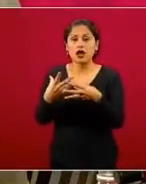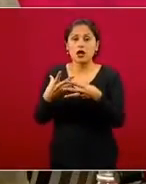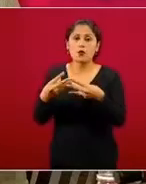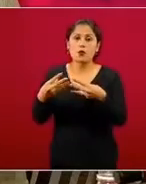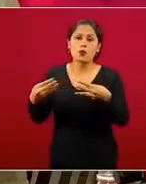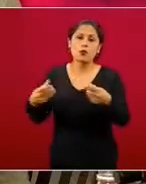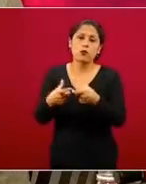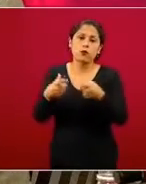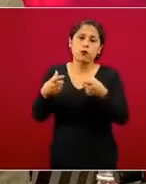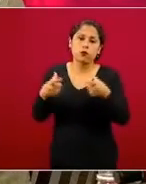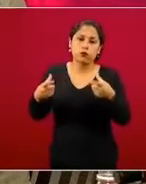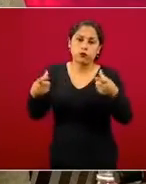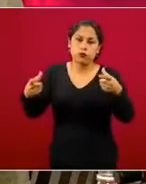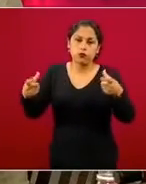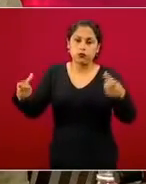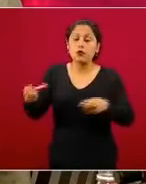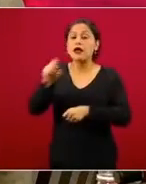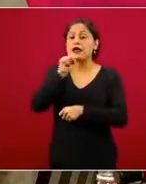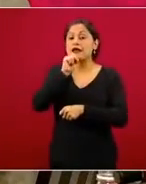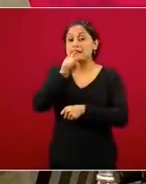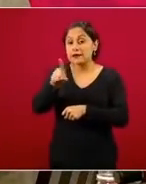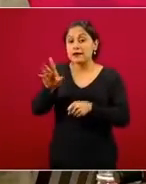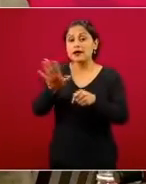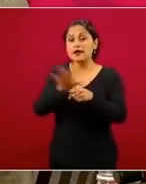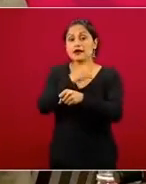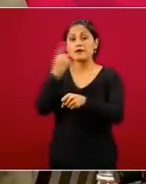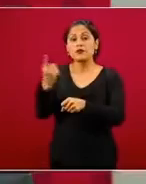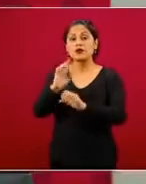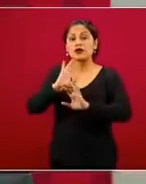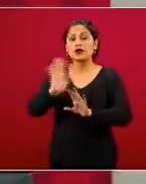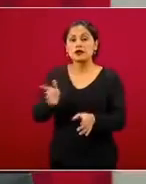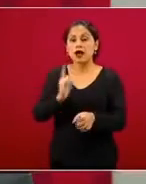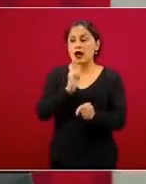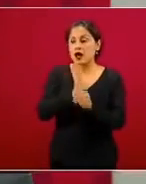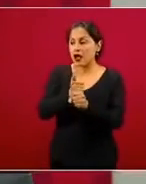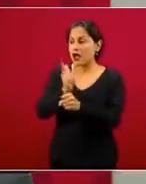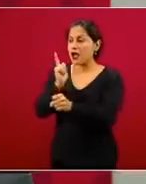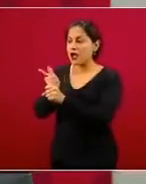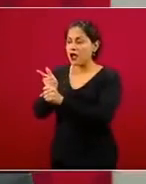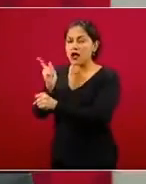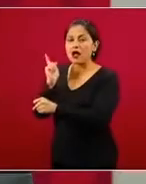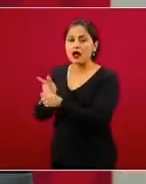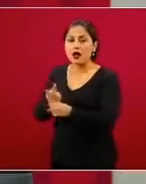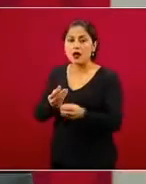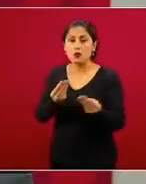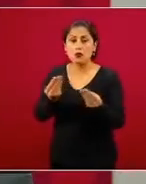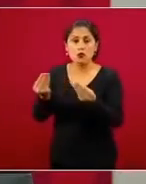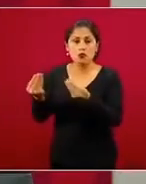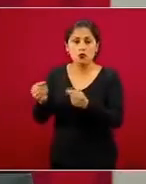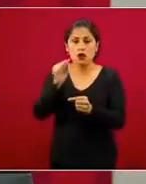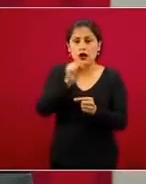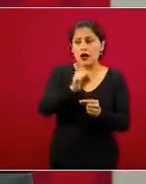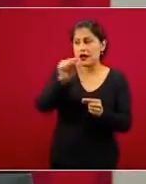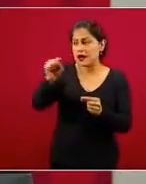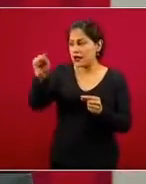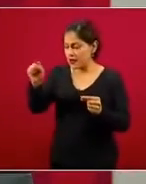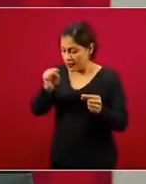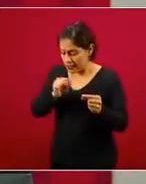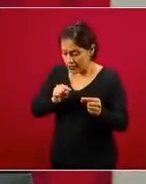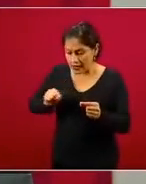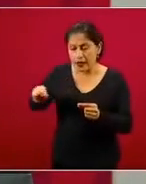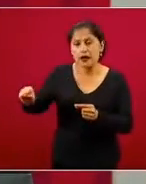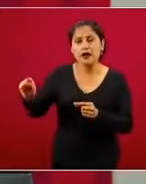and their step-by-step journey during the past few days. So we continue to do the tracking of